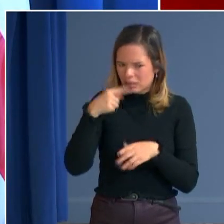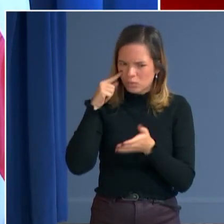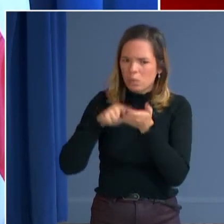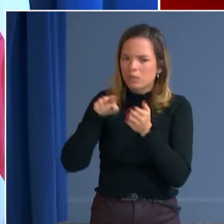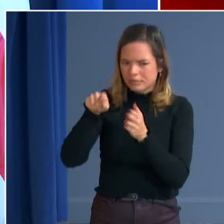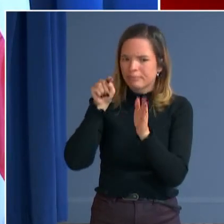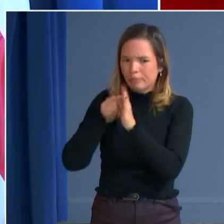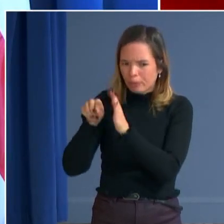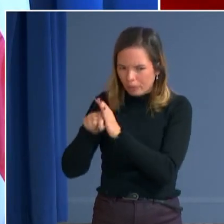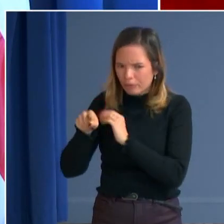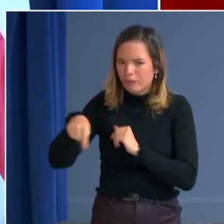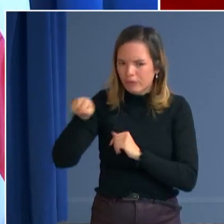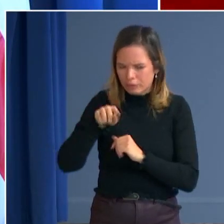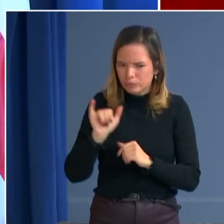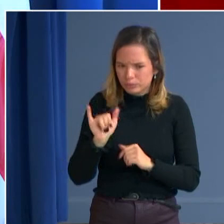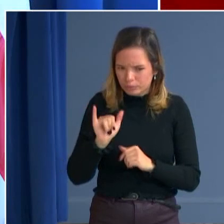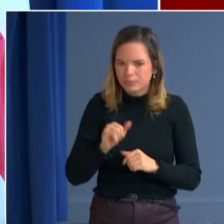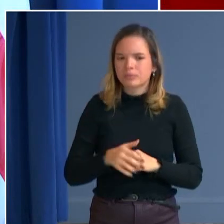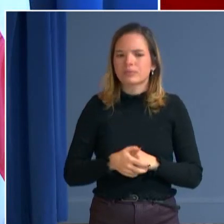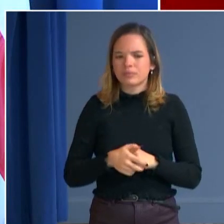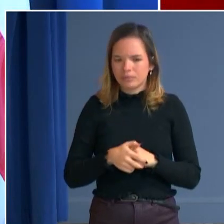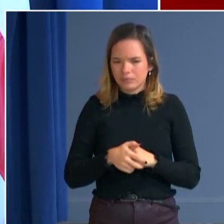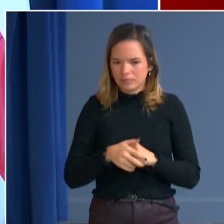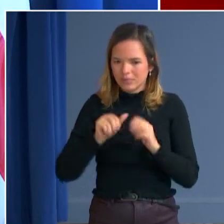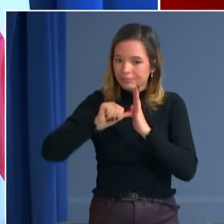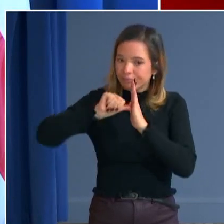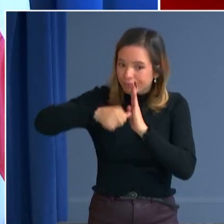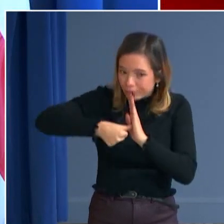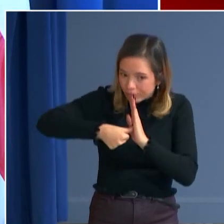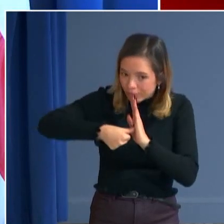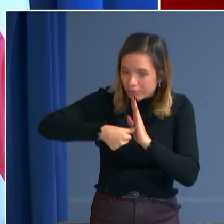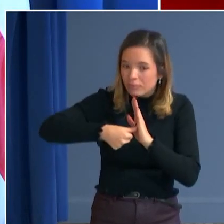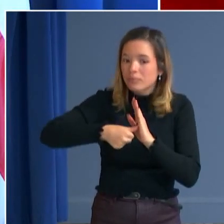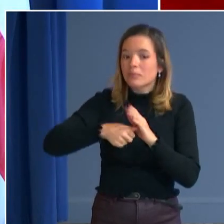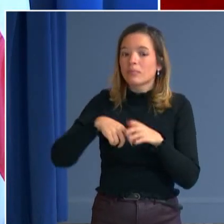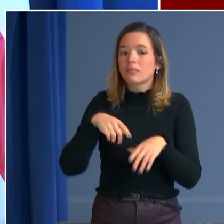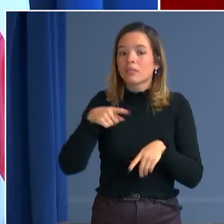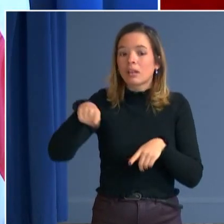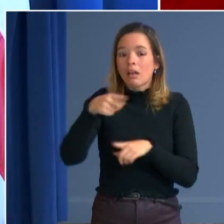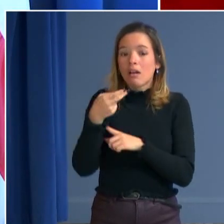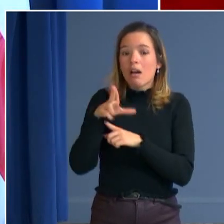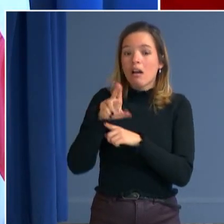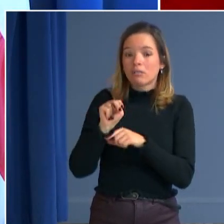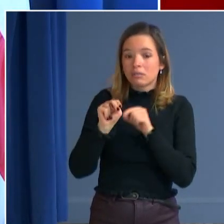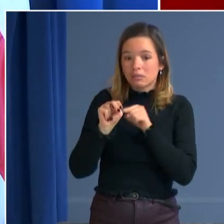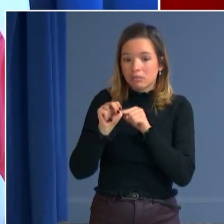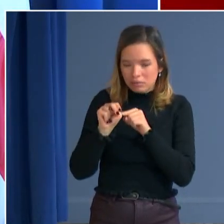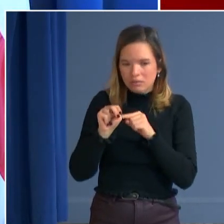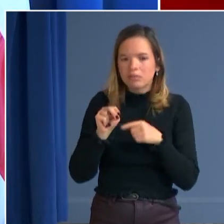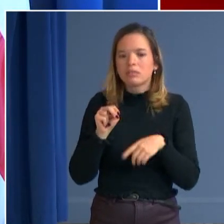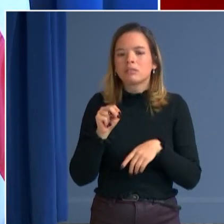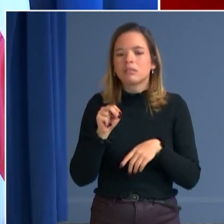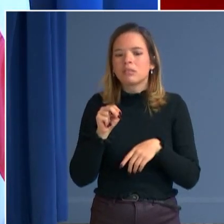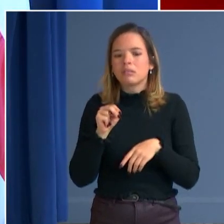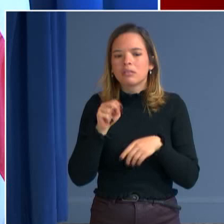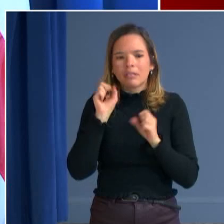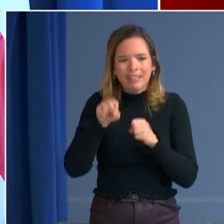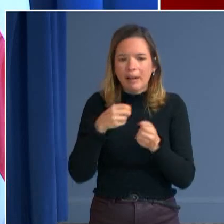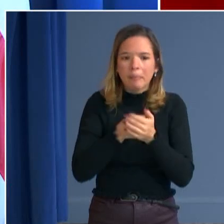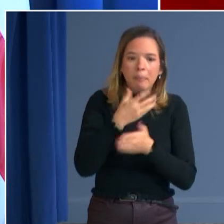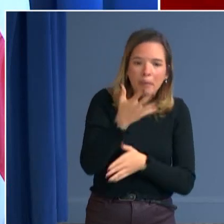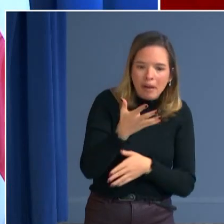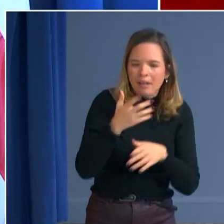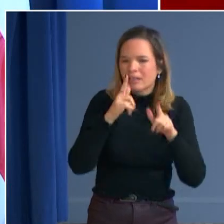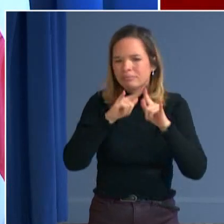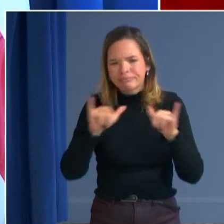to individuals, but beyond that, the way that people are choosing to resolve conflict in community. That's not something that's unique to the